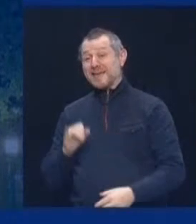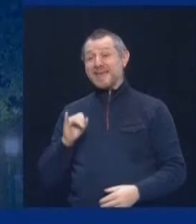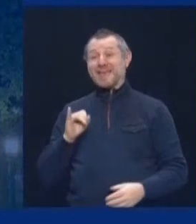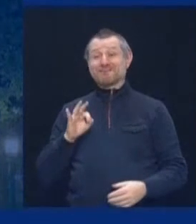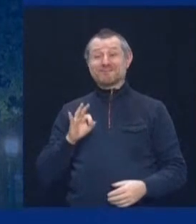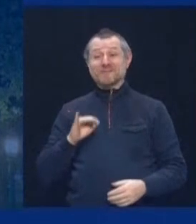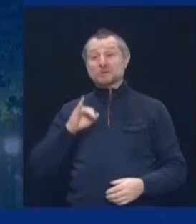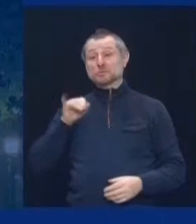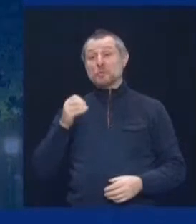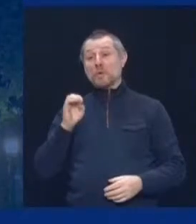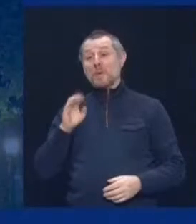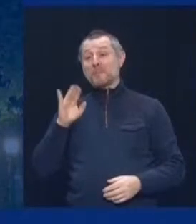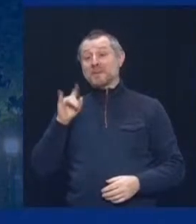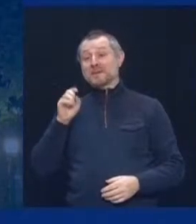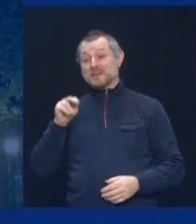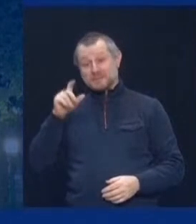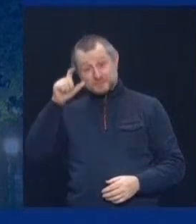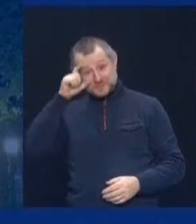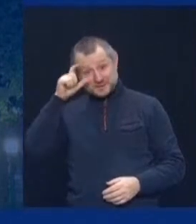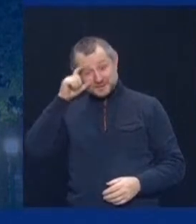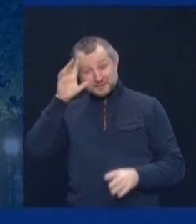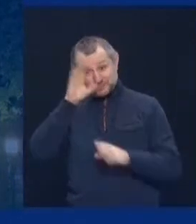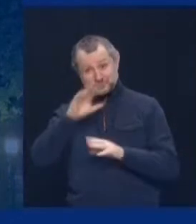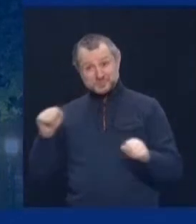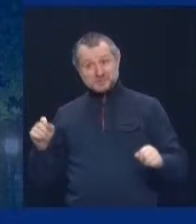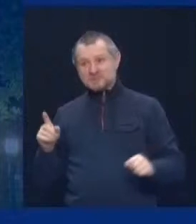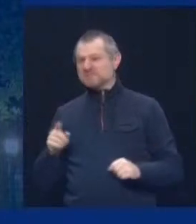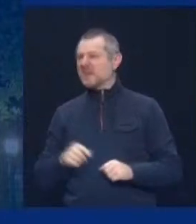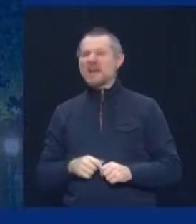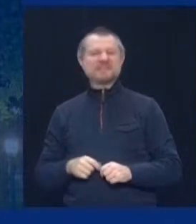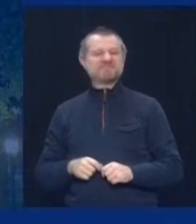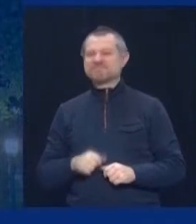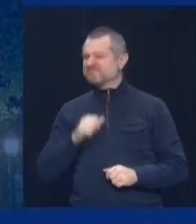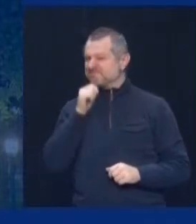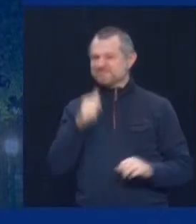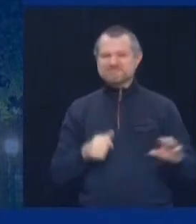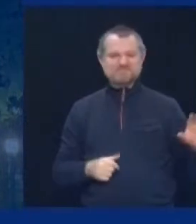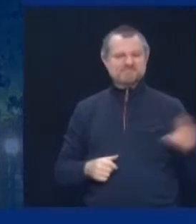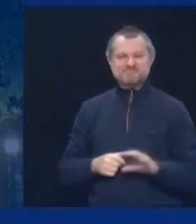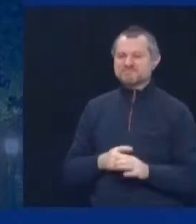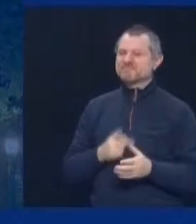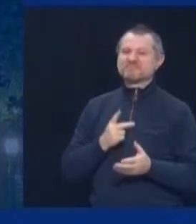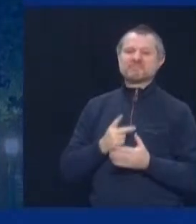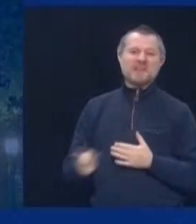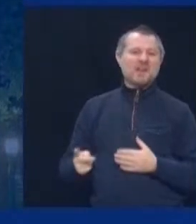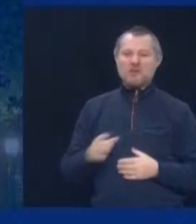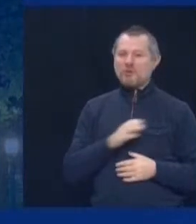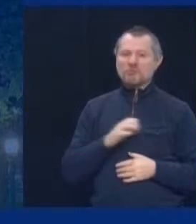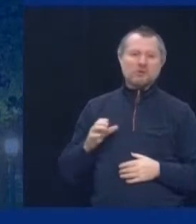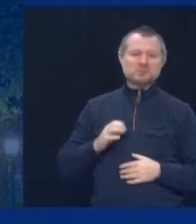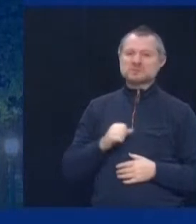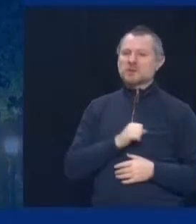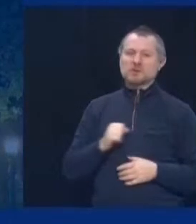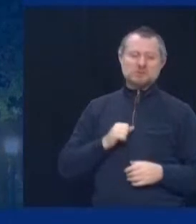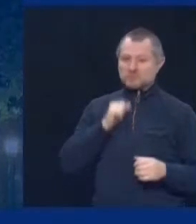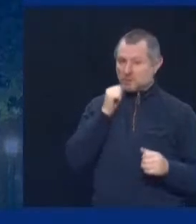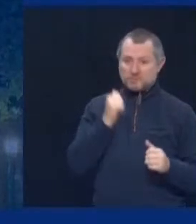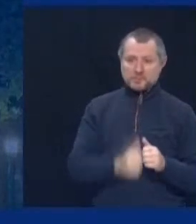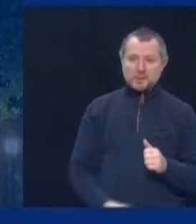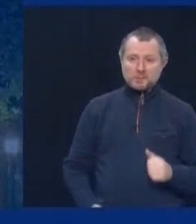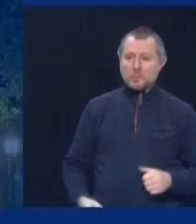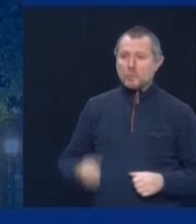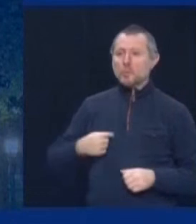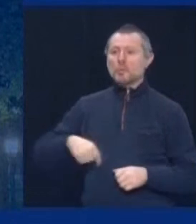as president, doesn't provide state and local funding or can't get it passed, we're going to have to close that $15